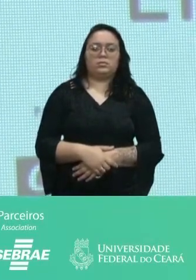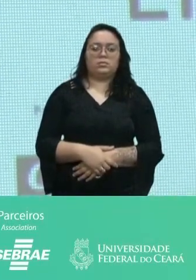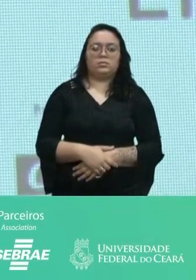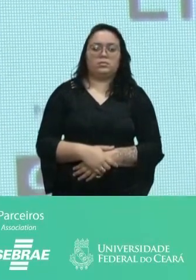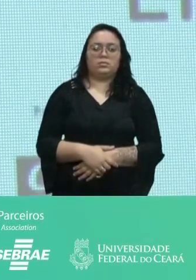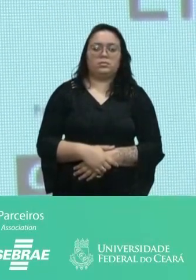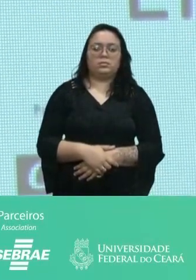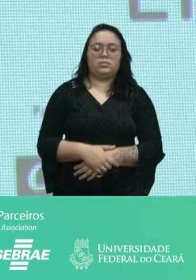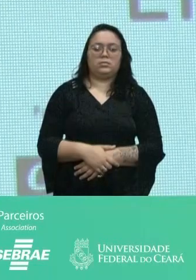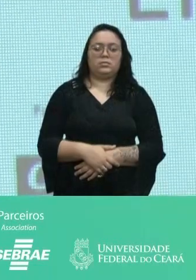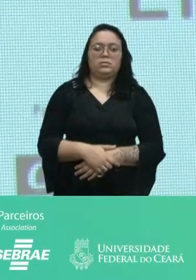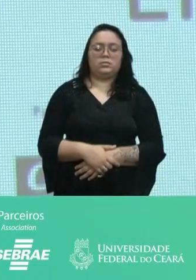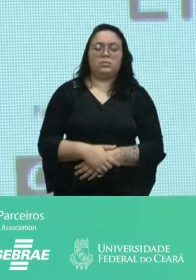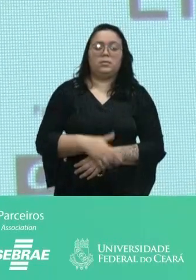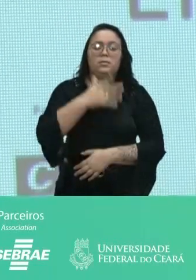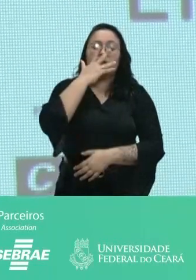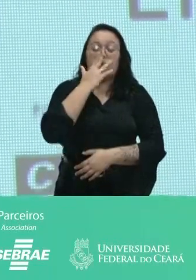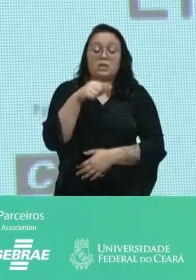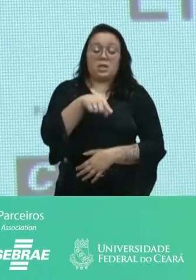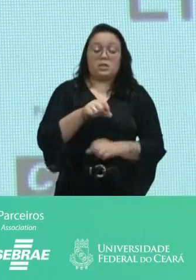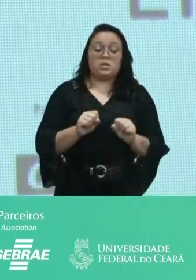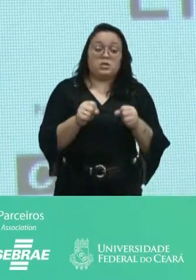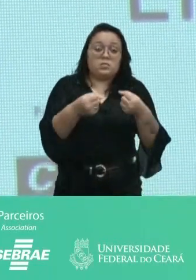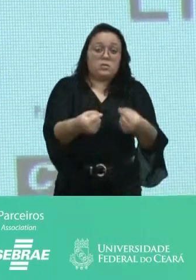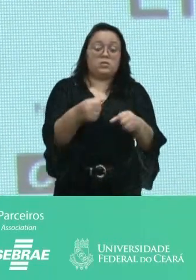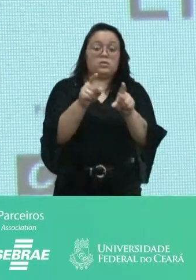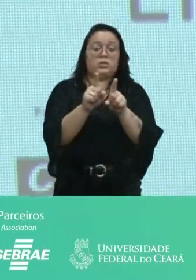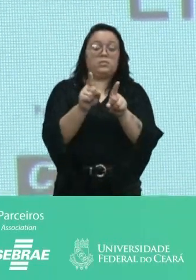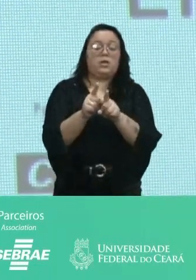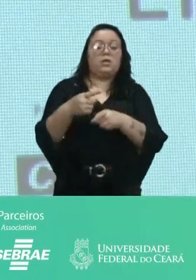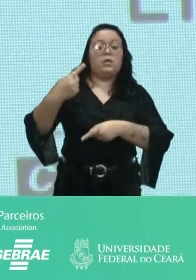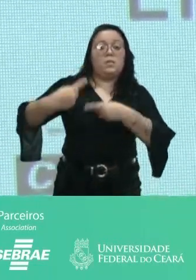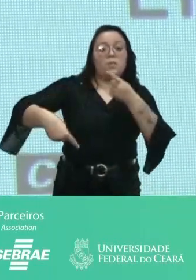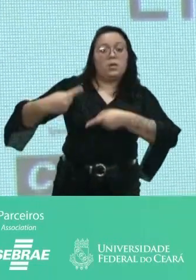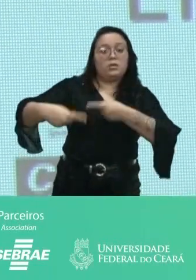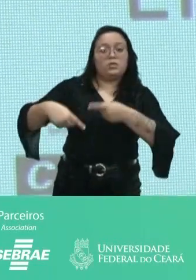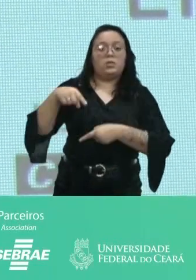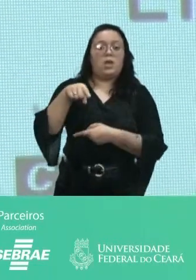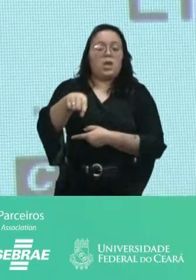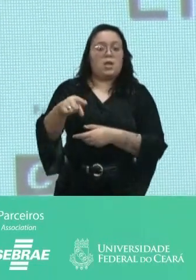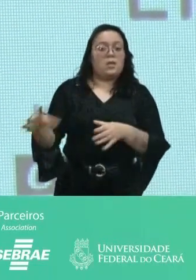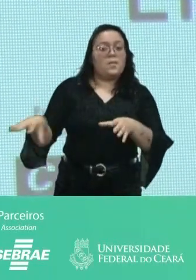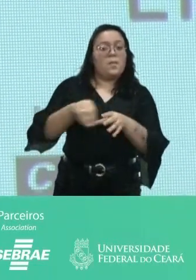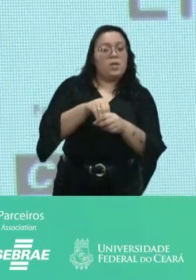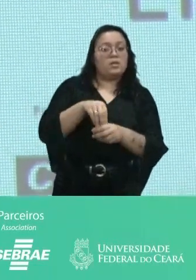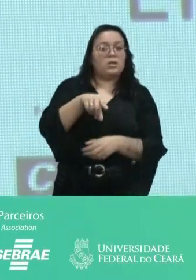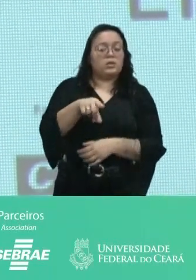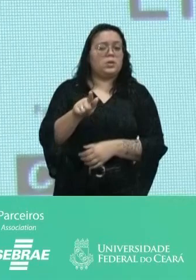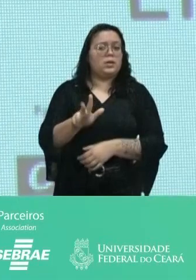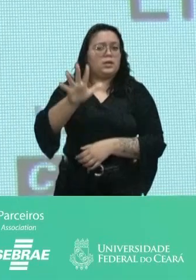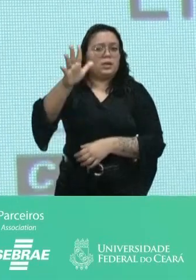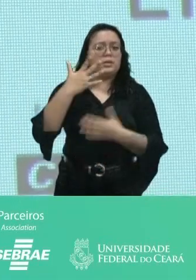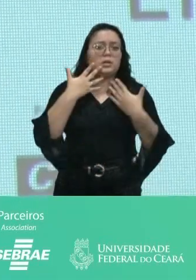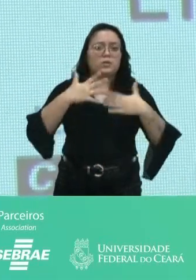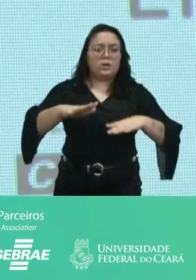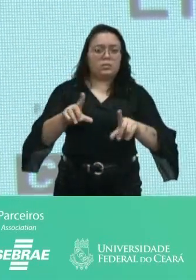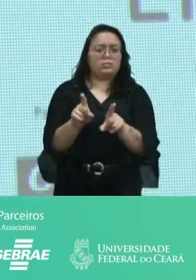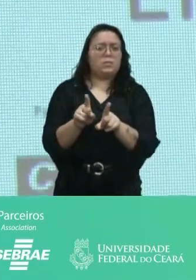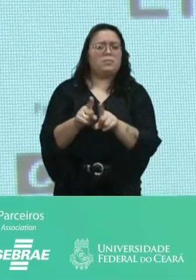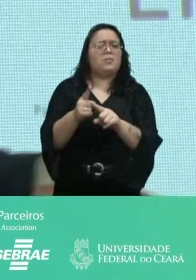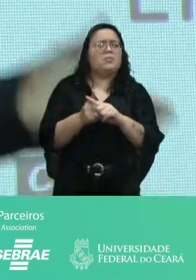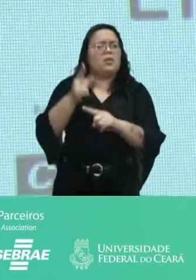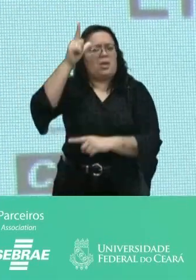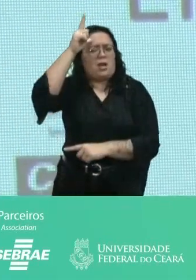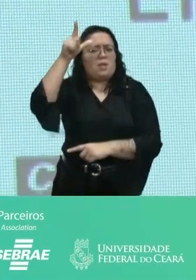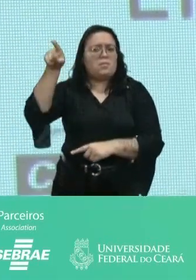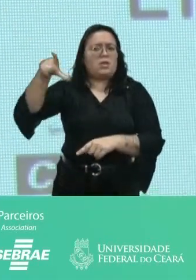isso. Então houve esse esforço, houve so político there was a political movement to include all of this. Natural gas is the same thing. Fez